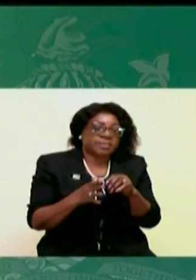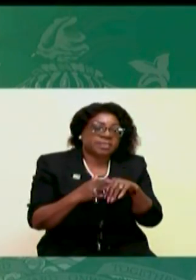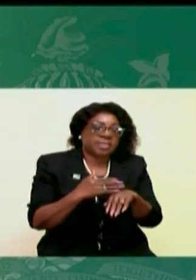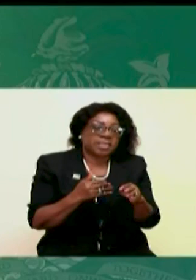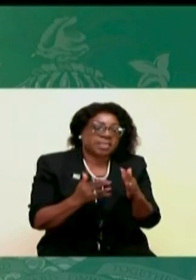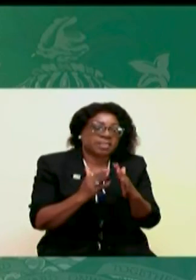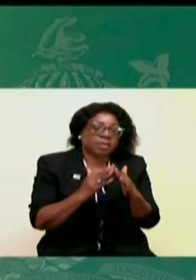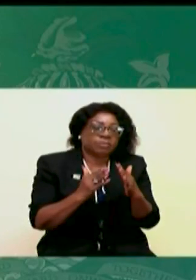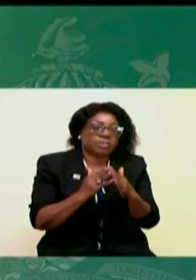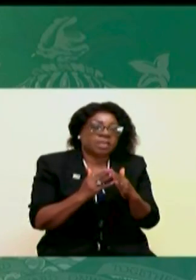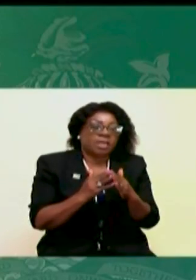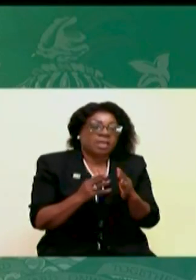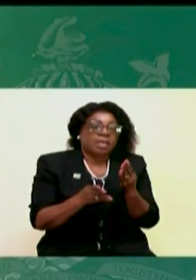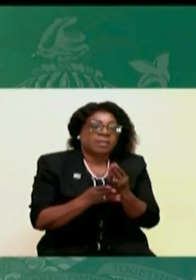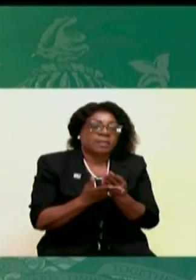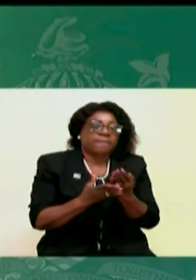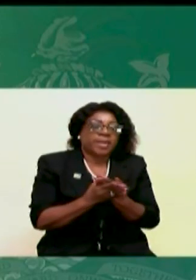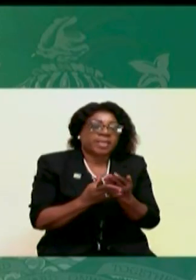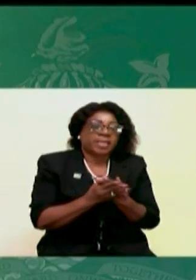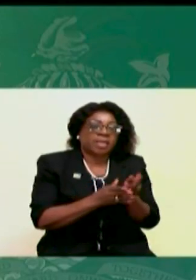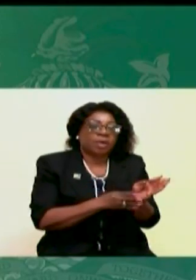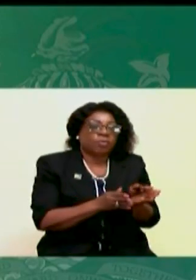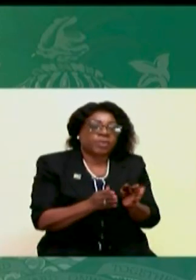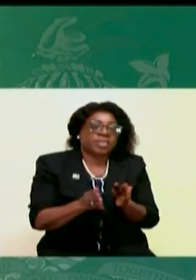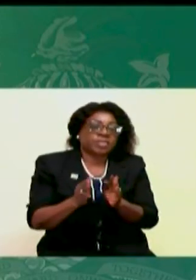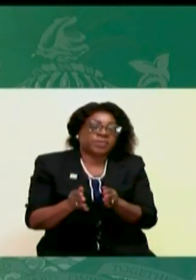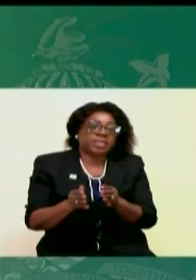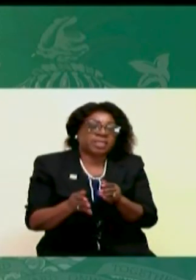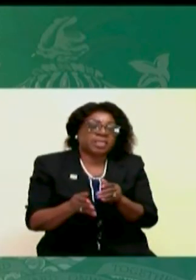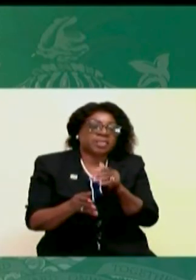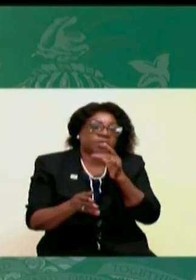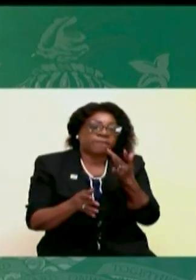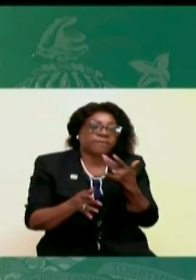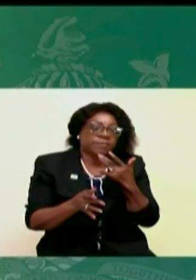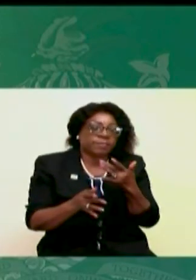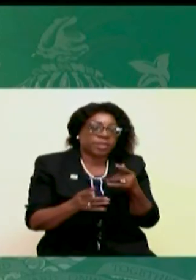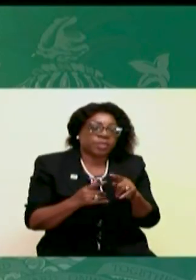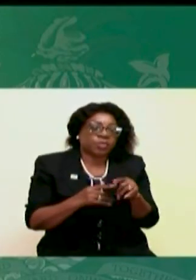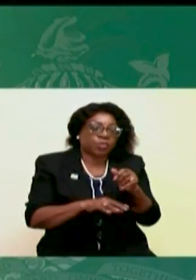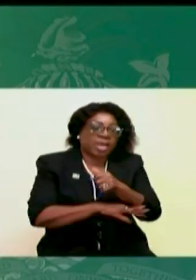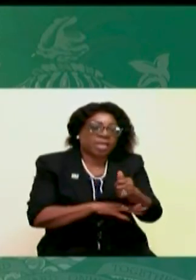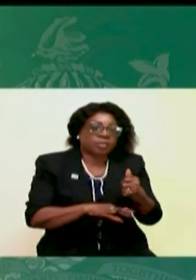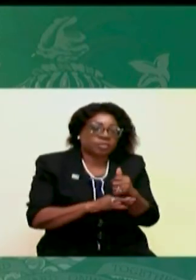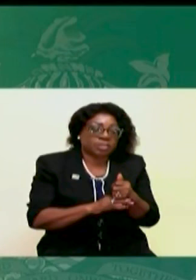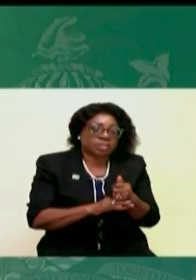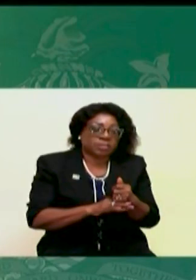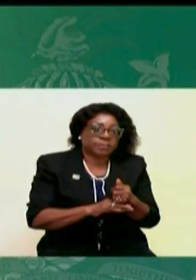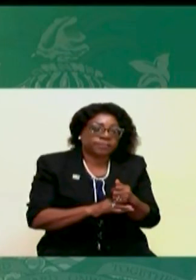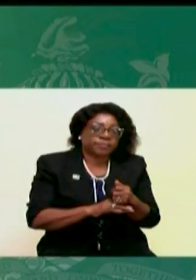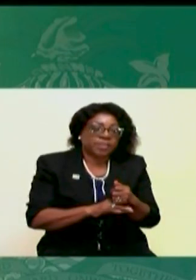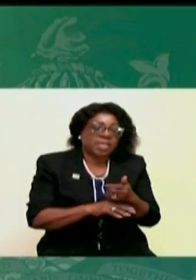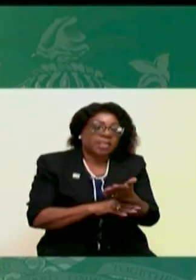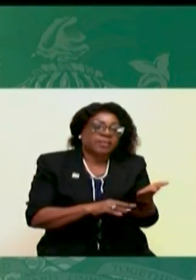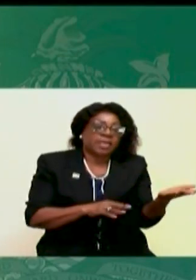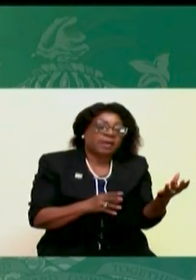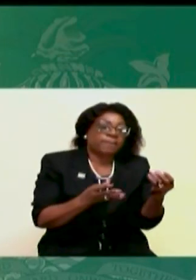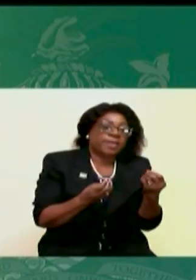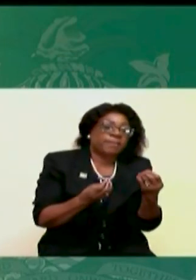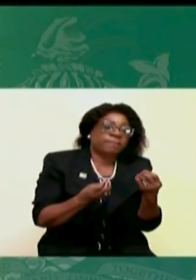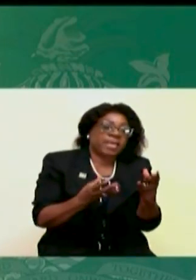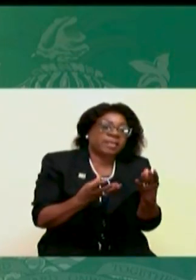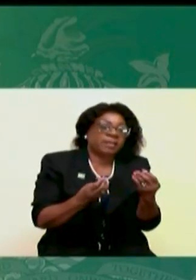the banking arrangements are not favorable to Andrus, as in so many other islands. There have been many